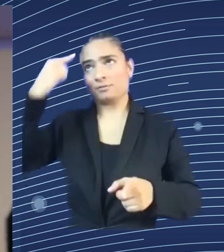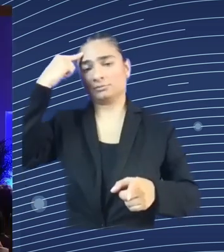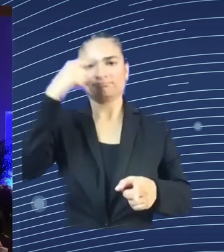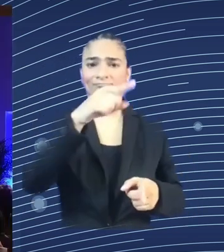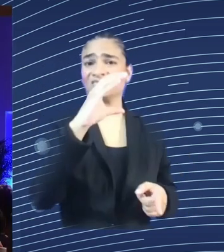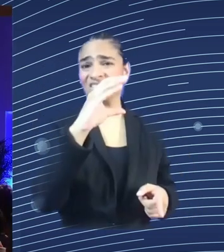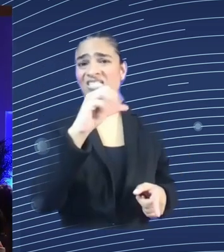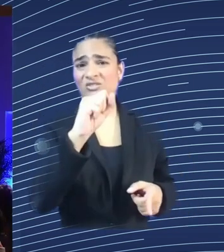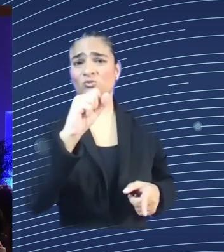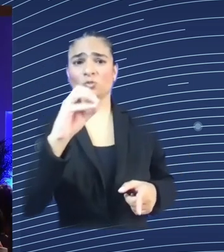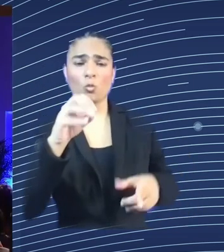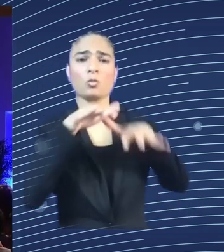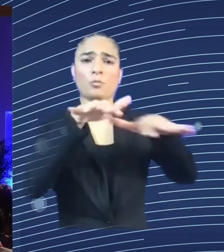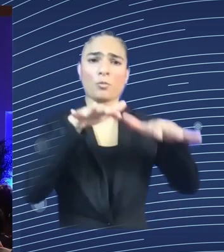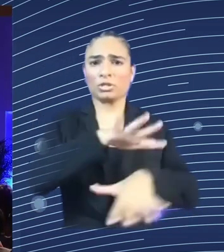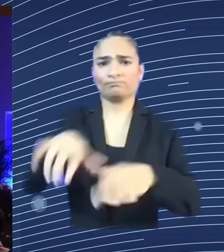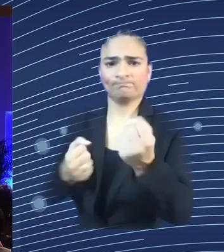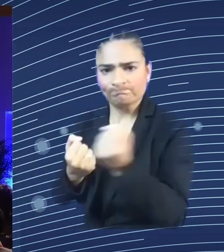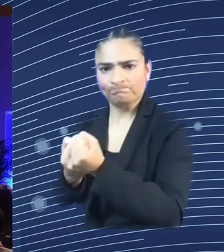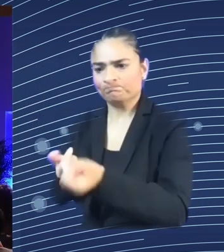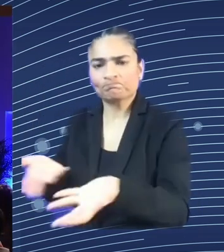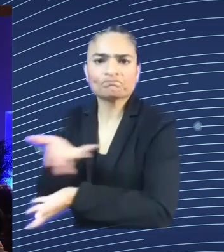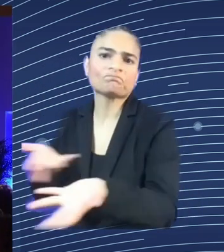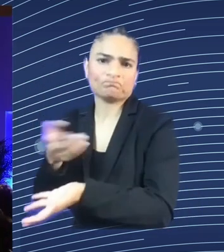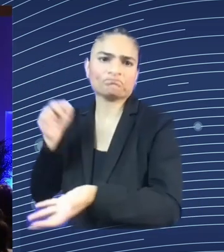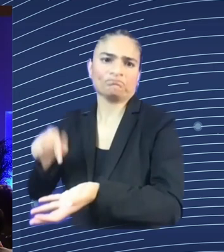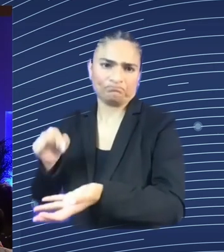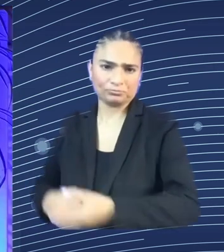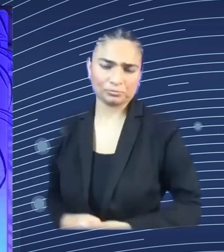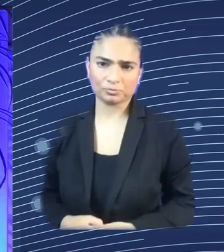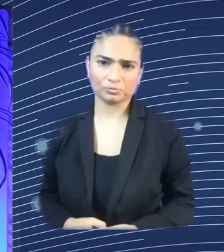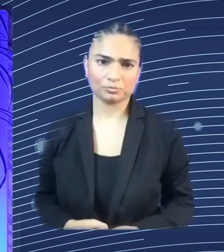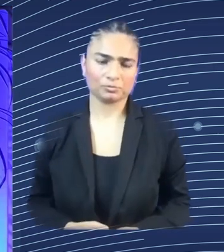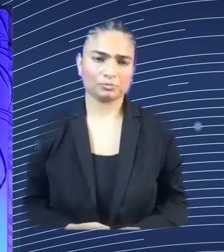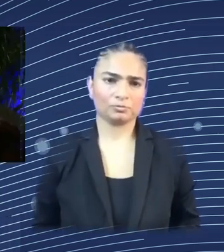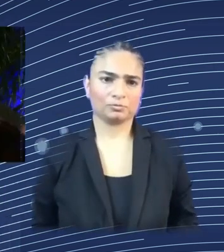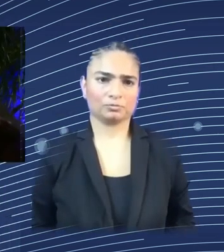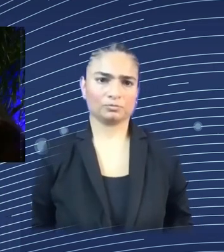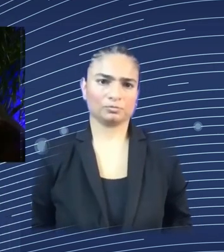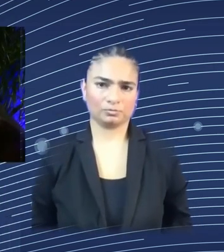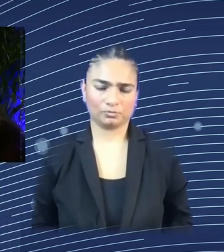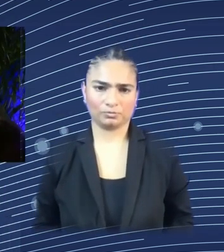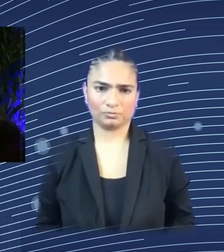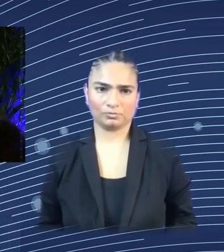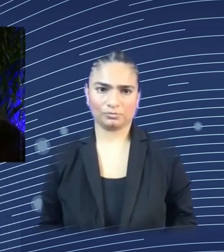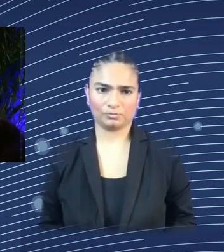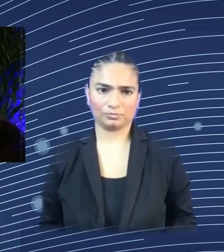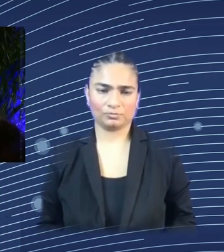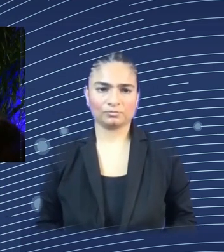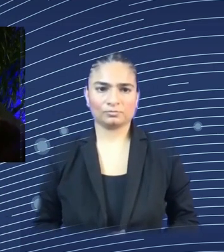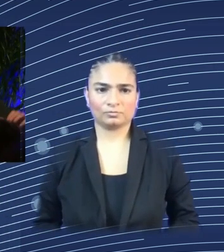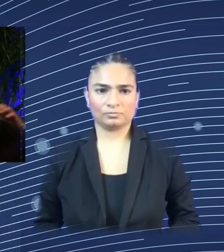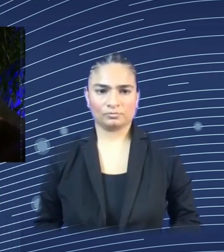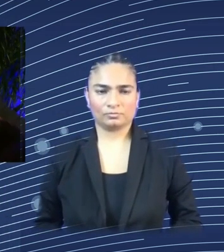another question from Slido, the one that's been voted as the favorite question of the audience. How big is